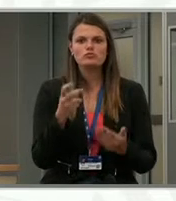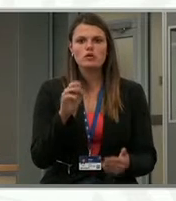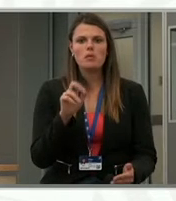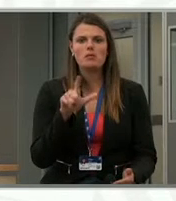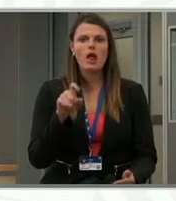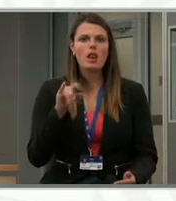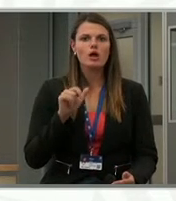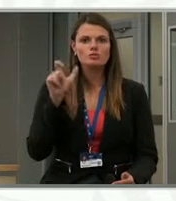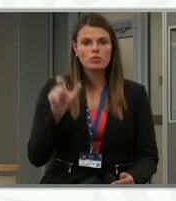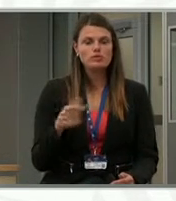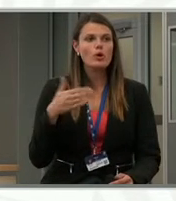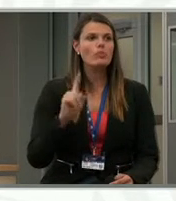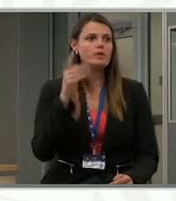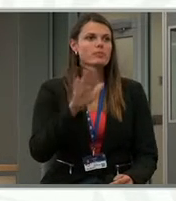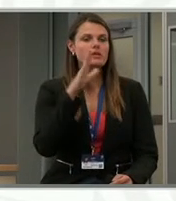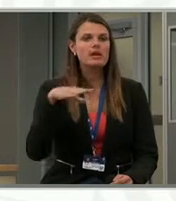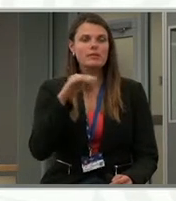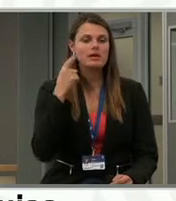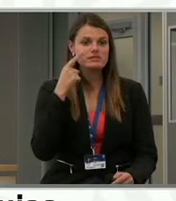Ms. Cabrala.